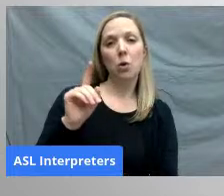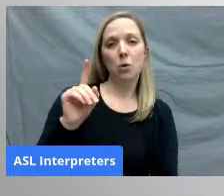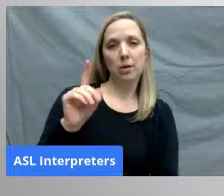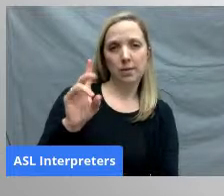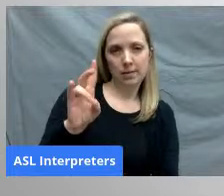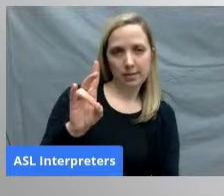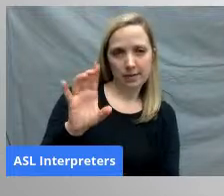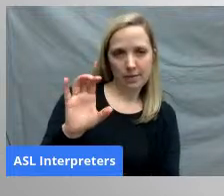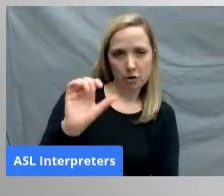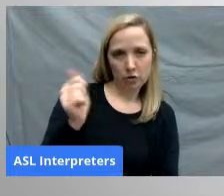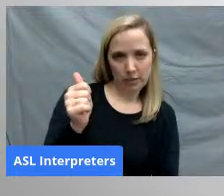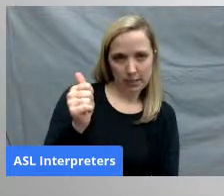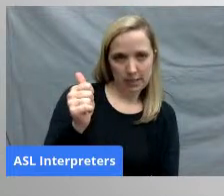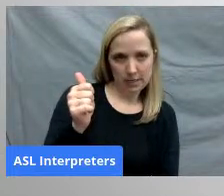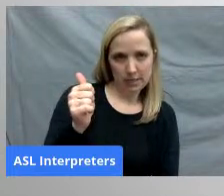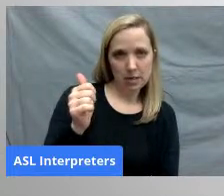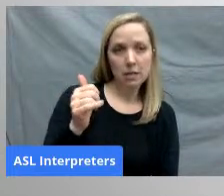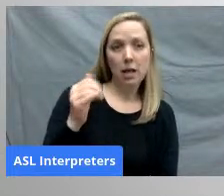move in a downward trend.